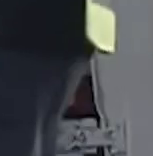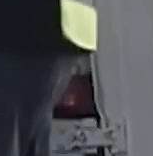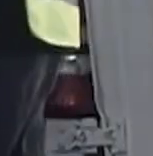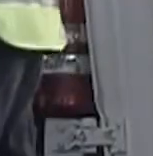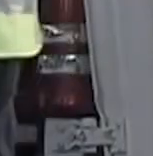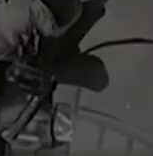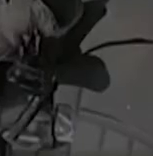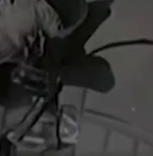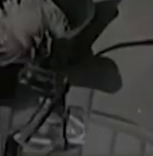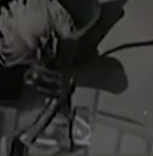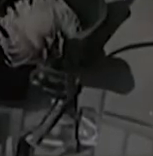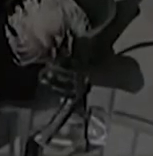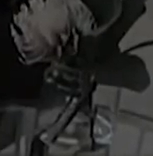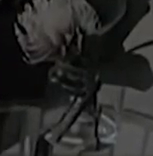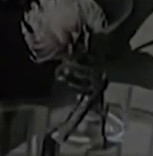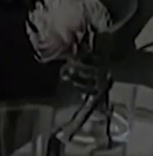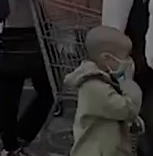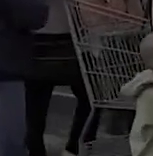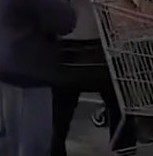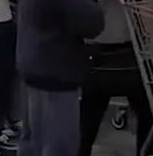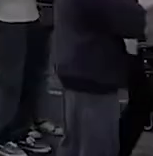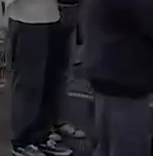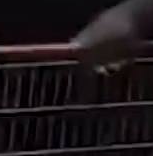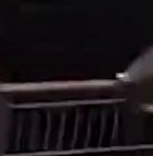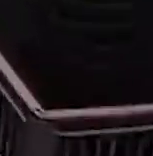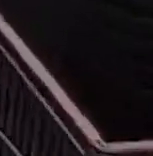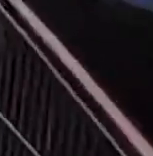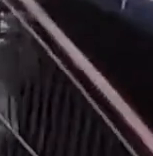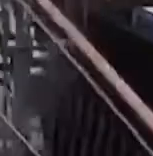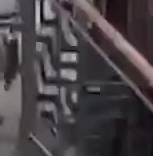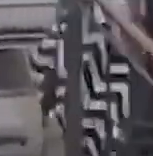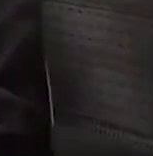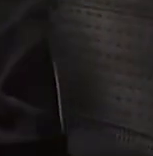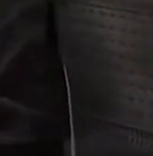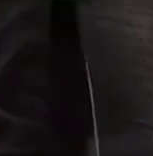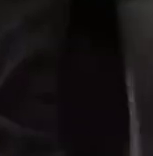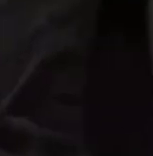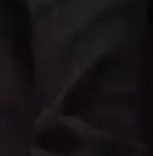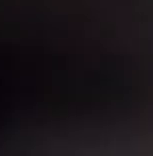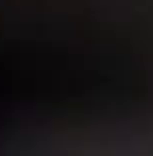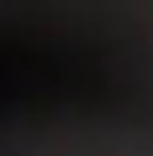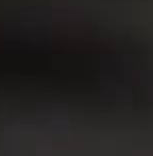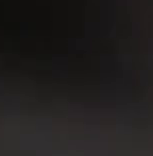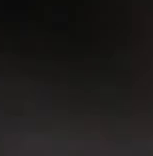from COVID-19 in the world. Shelves stripped bare.